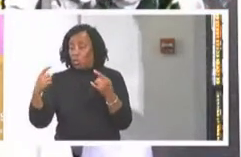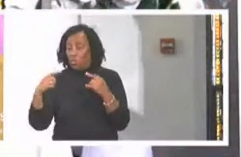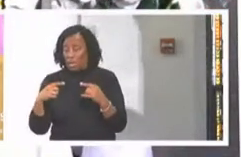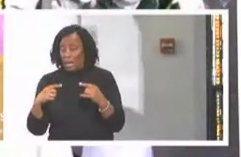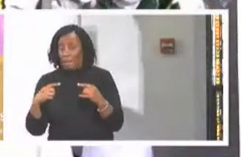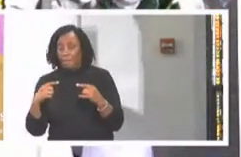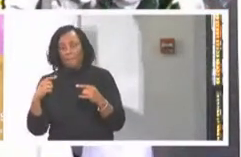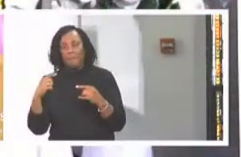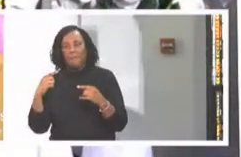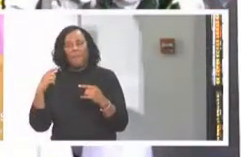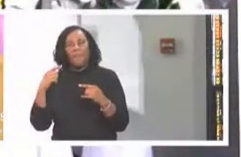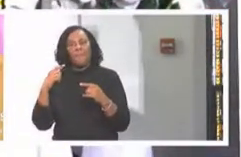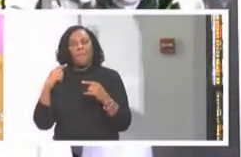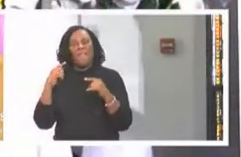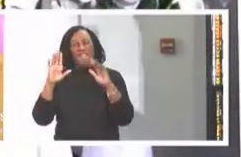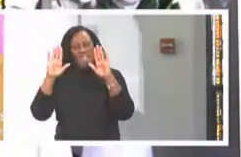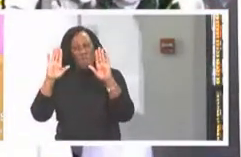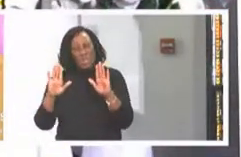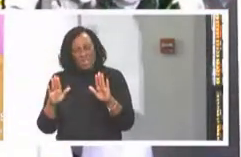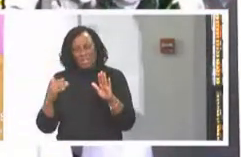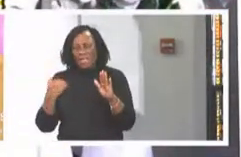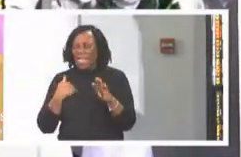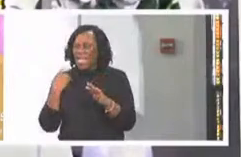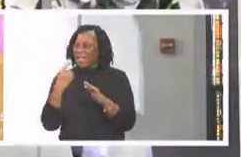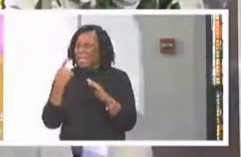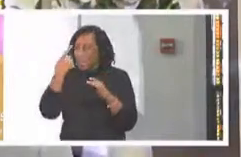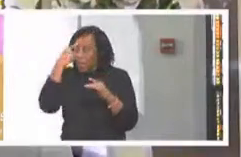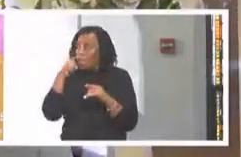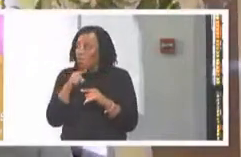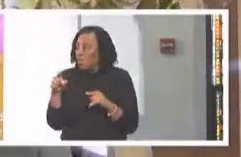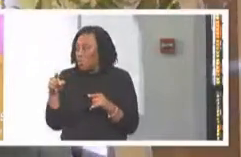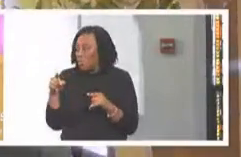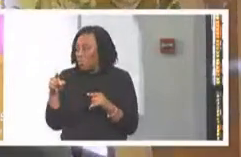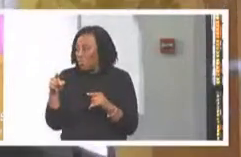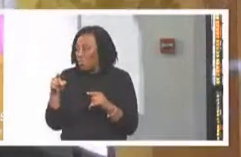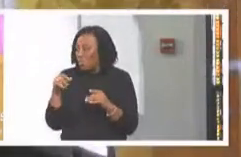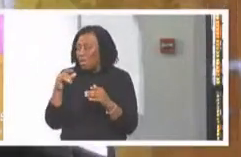something for you. Something that's going to build you.